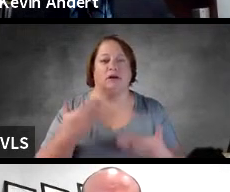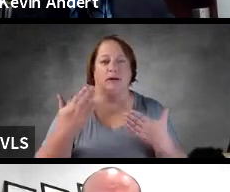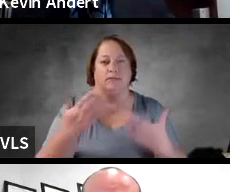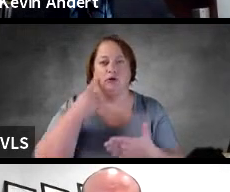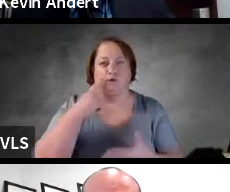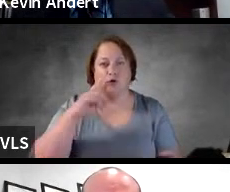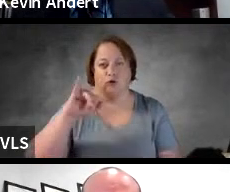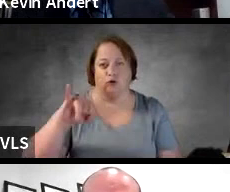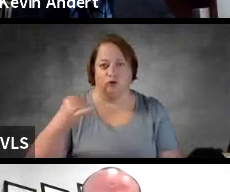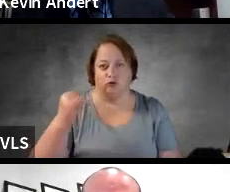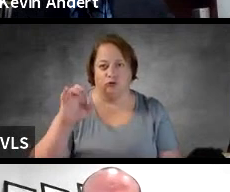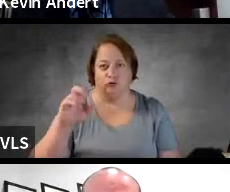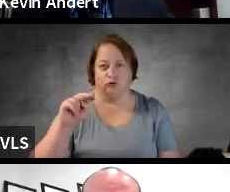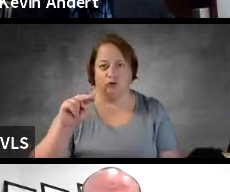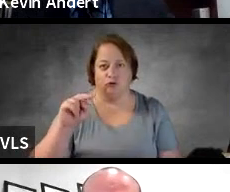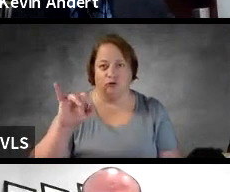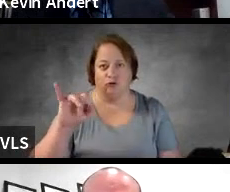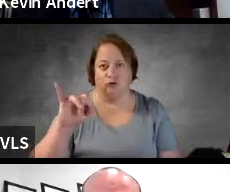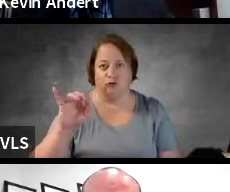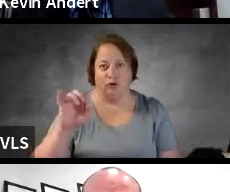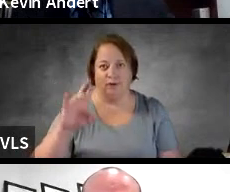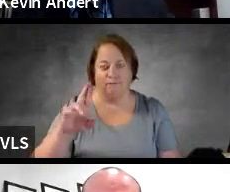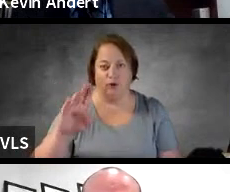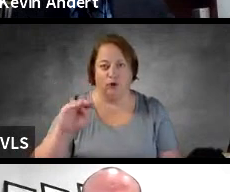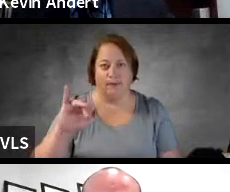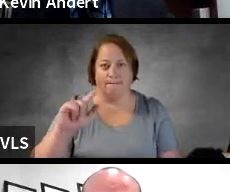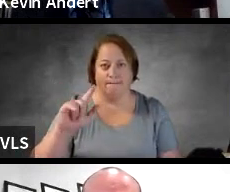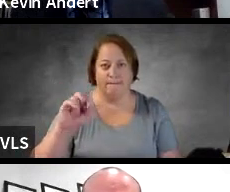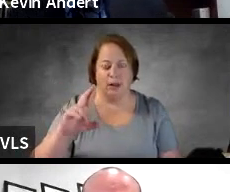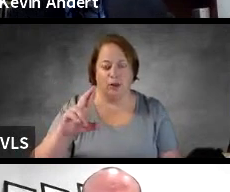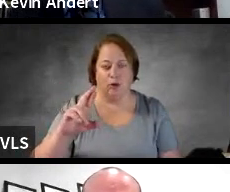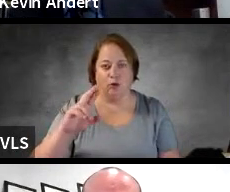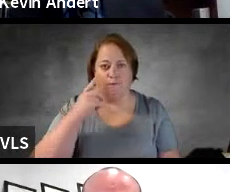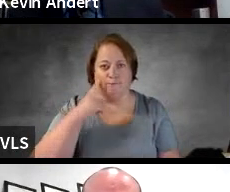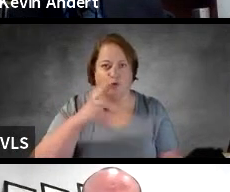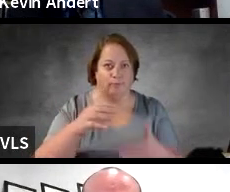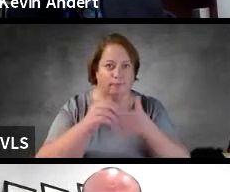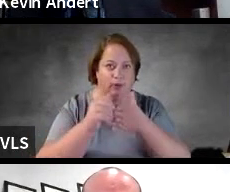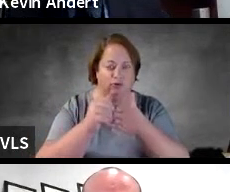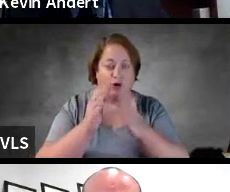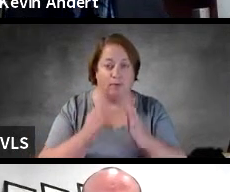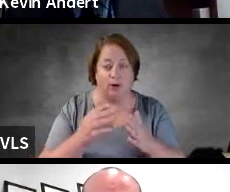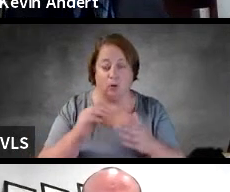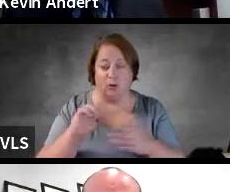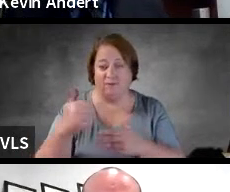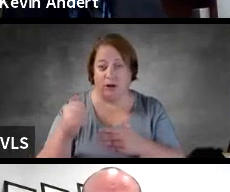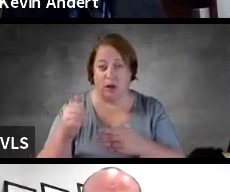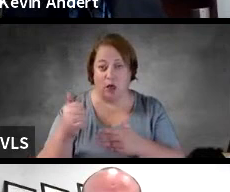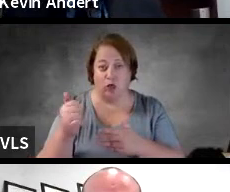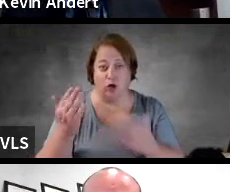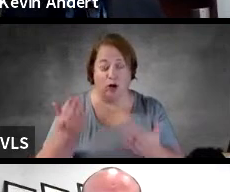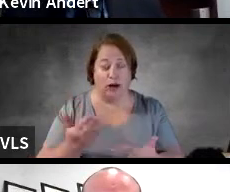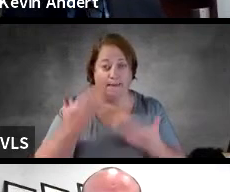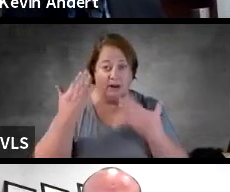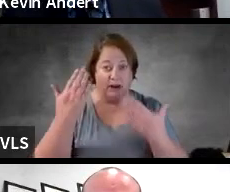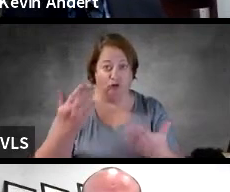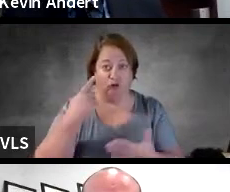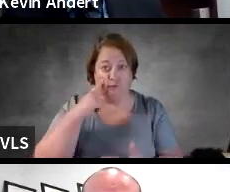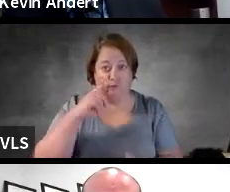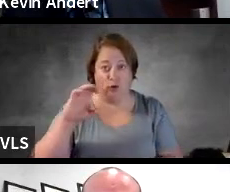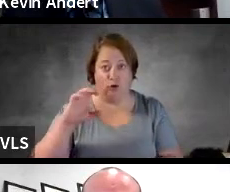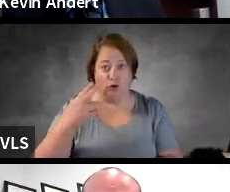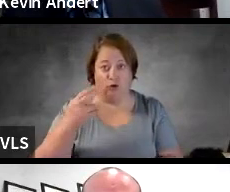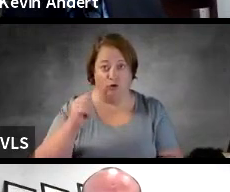for Jennifer Miller to serve as our chairman moving forward. Do we have any other nominations for